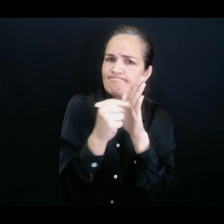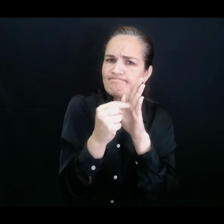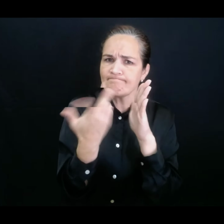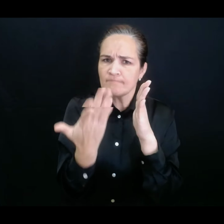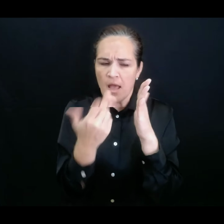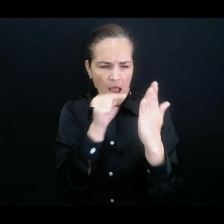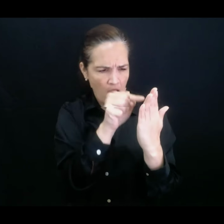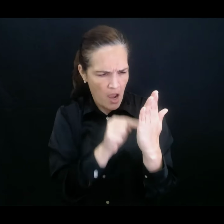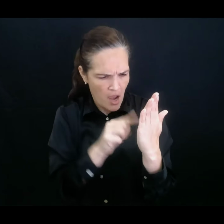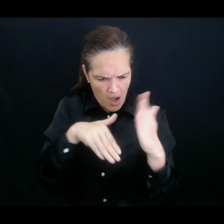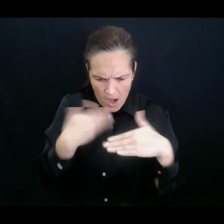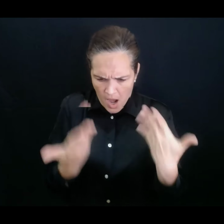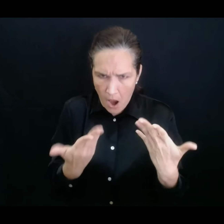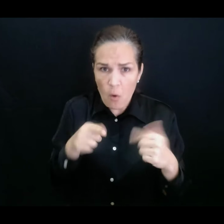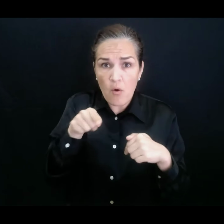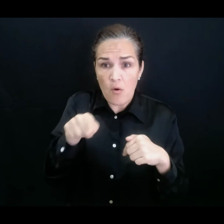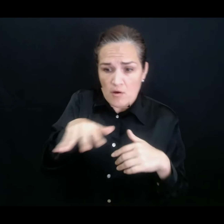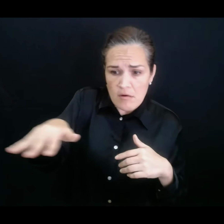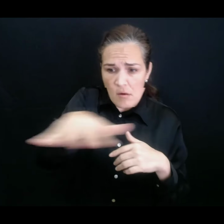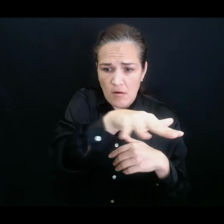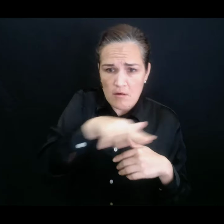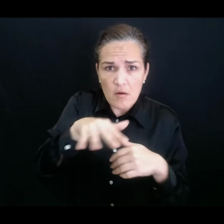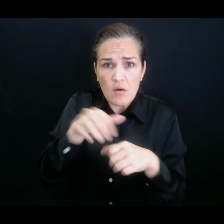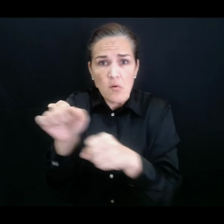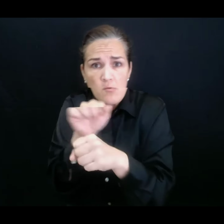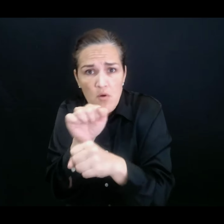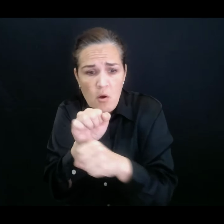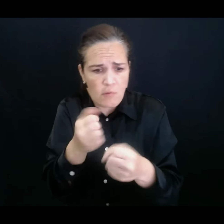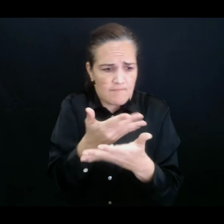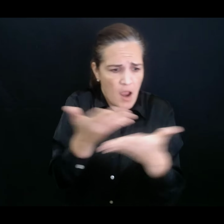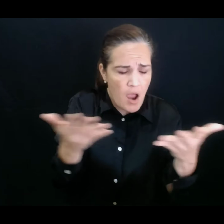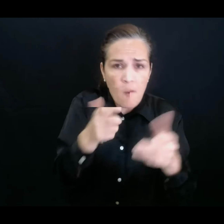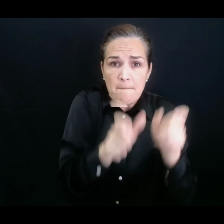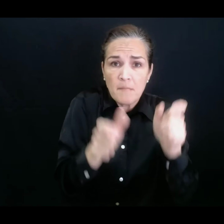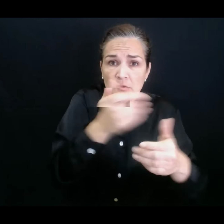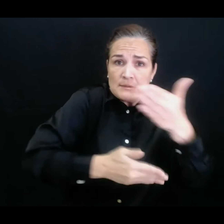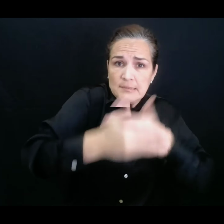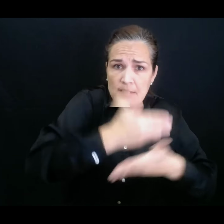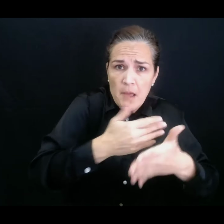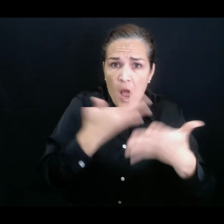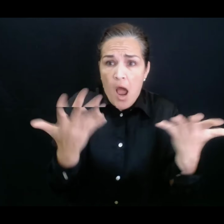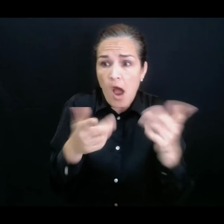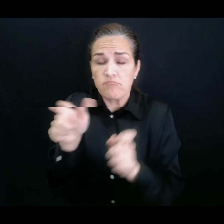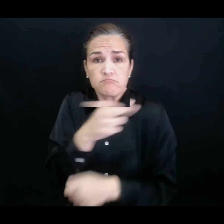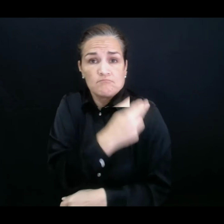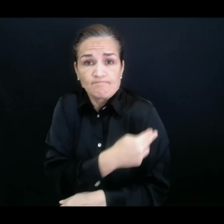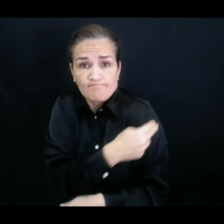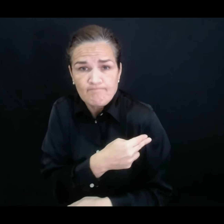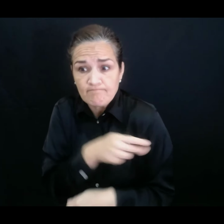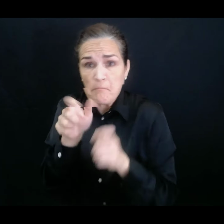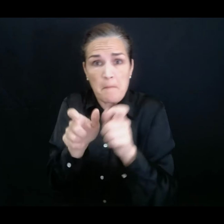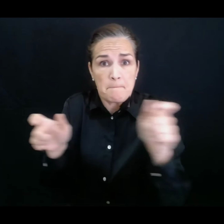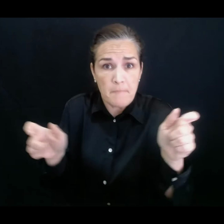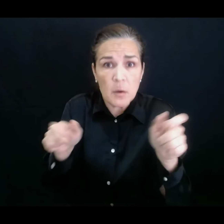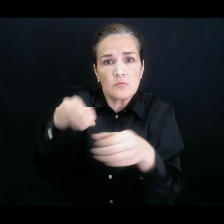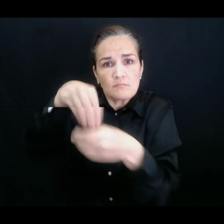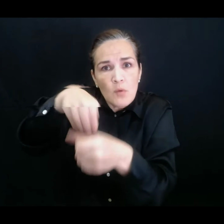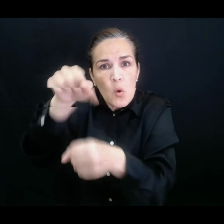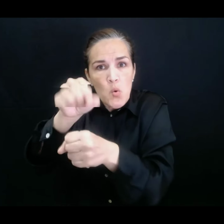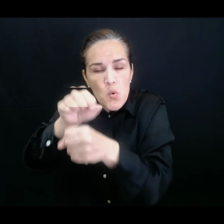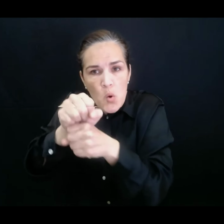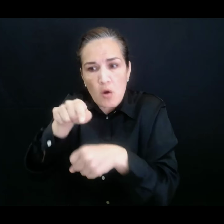integrate disability across health system strengthening efforts using a primary healthcare approach, addressing the health inequities faced